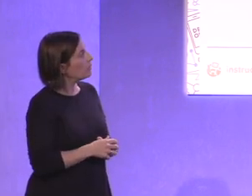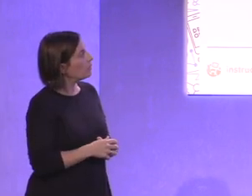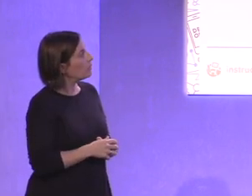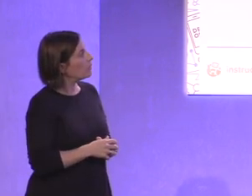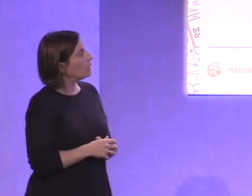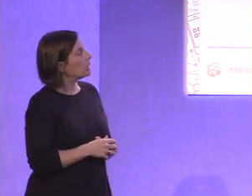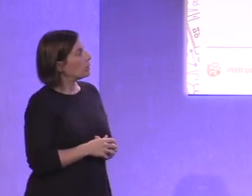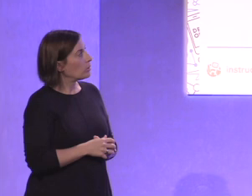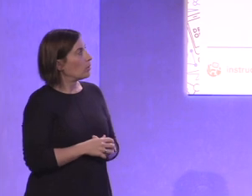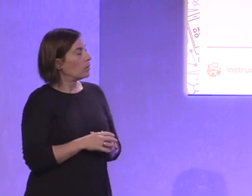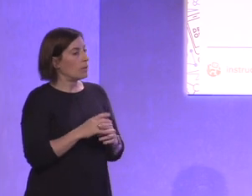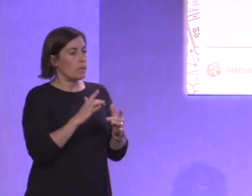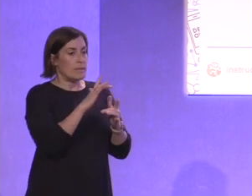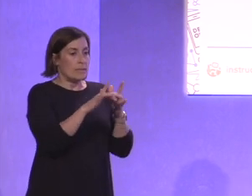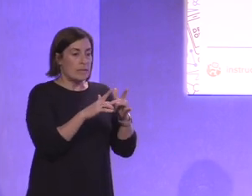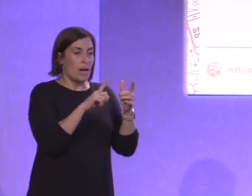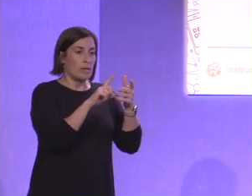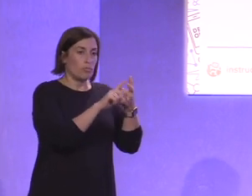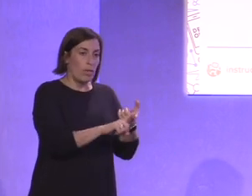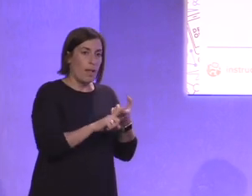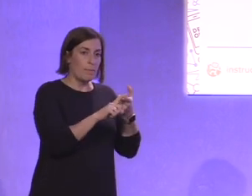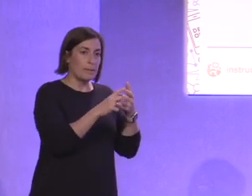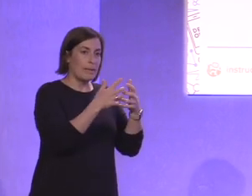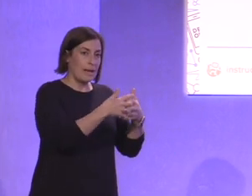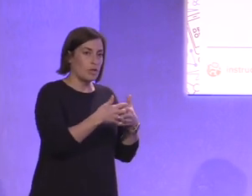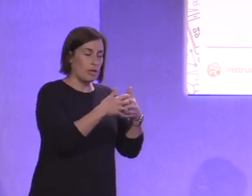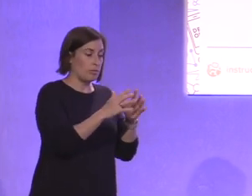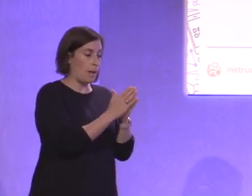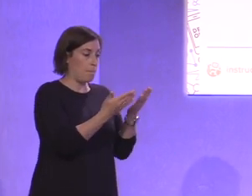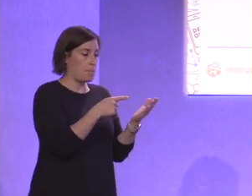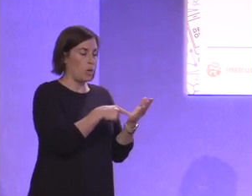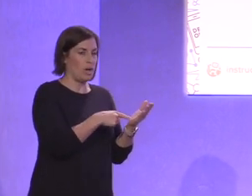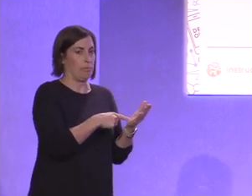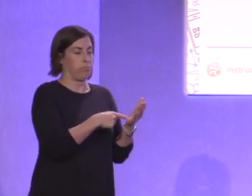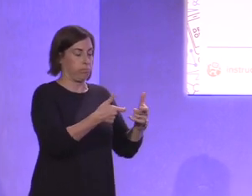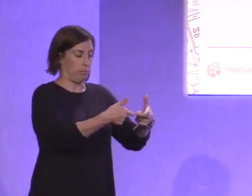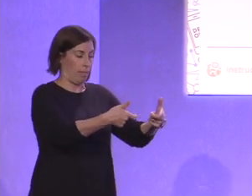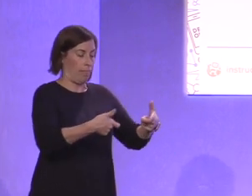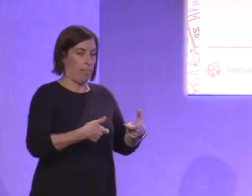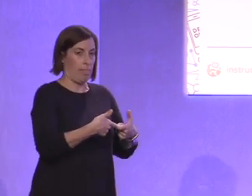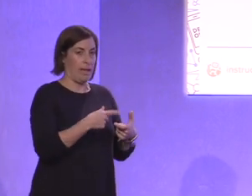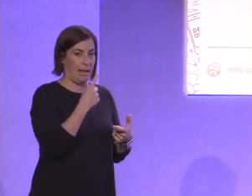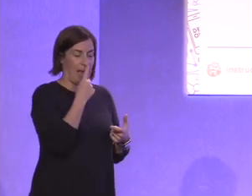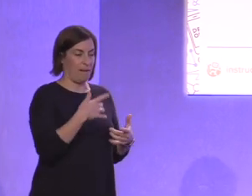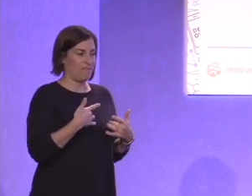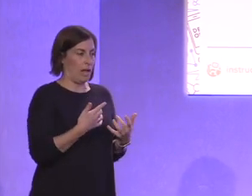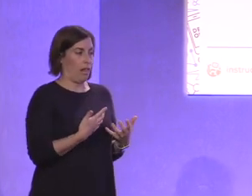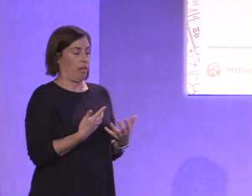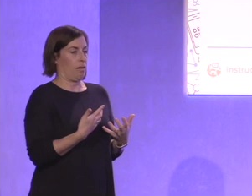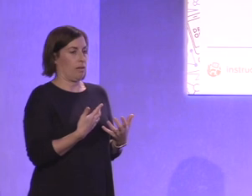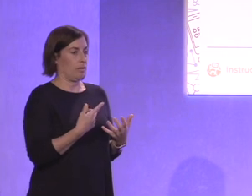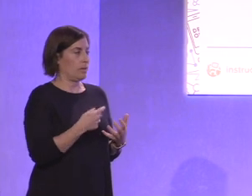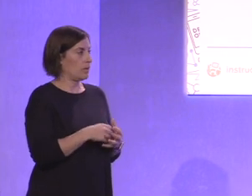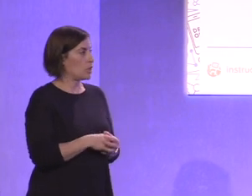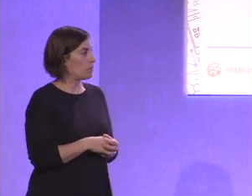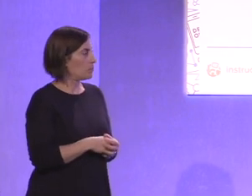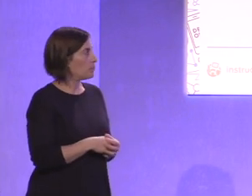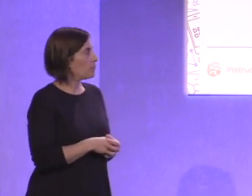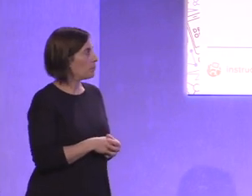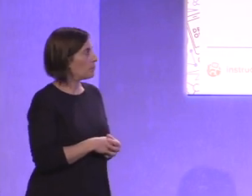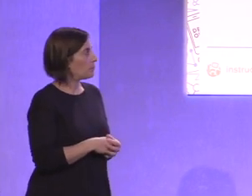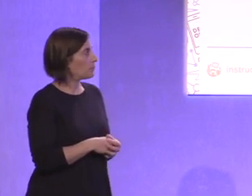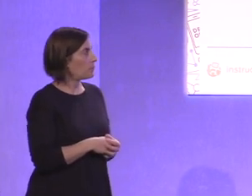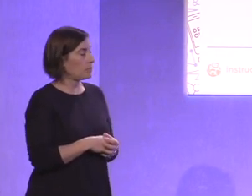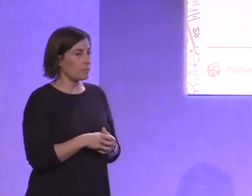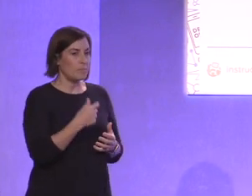the thing about site reliability engineering is that book can be quite intimidating. It's very big. You can do a lot and actually not get